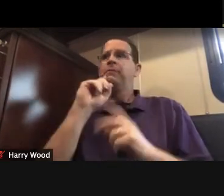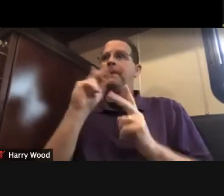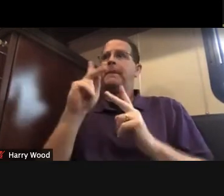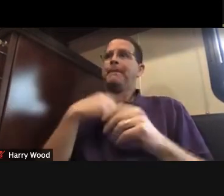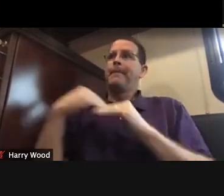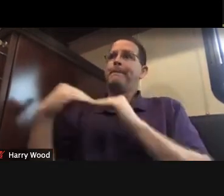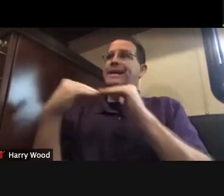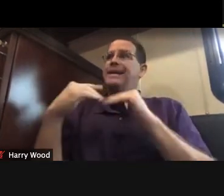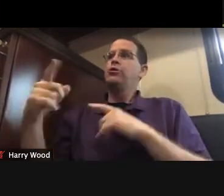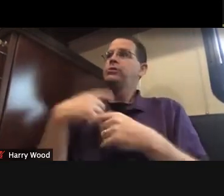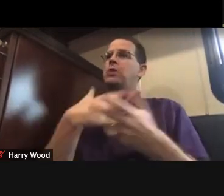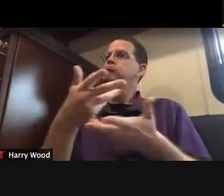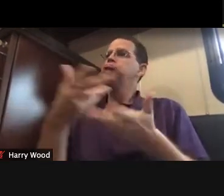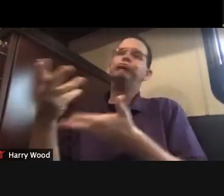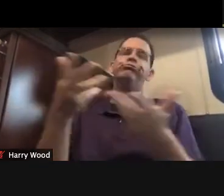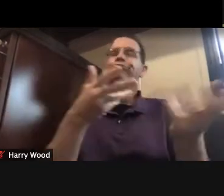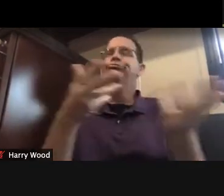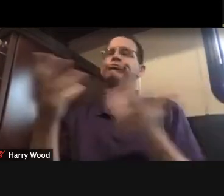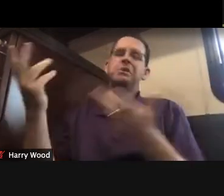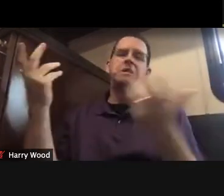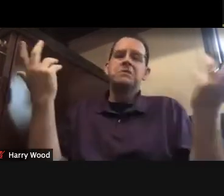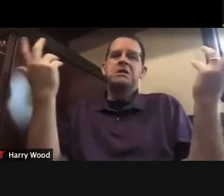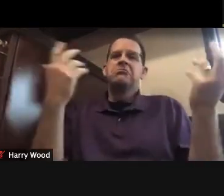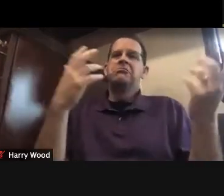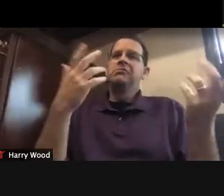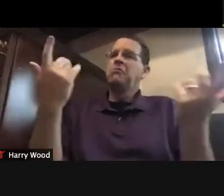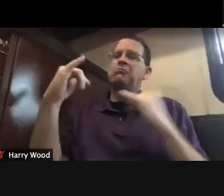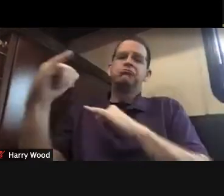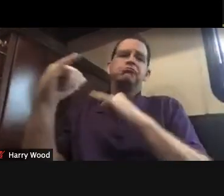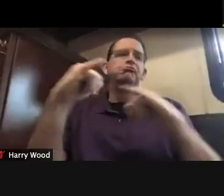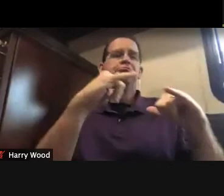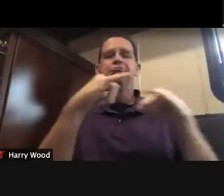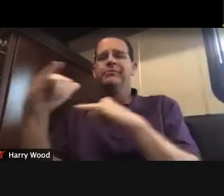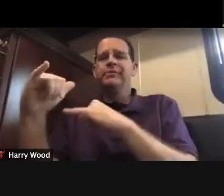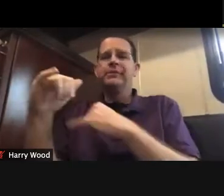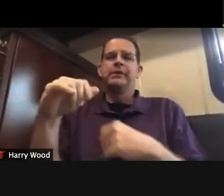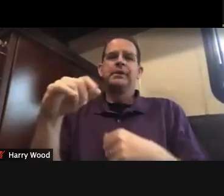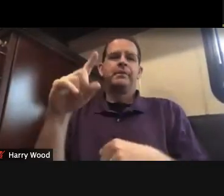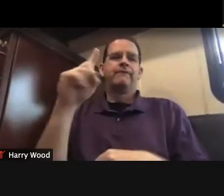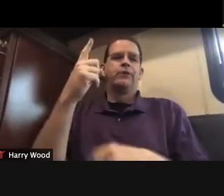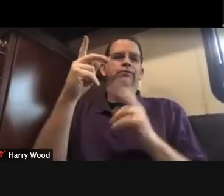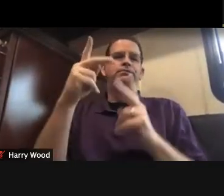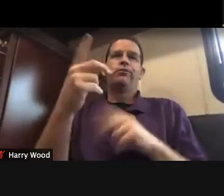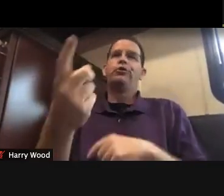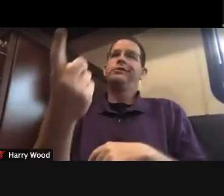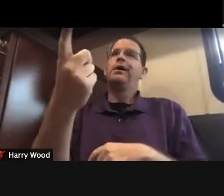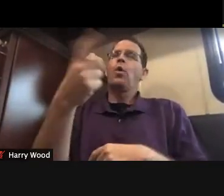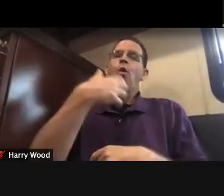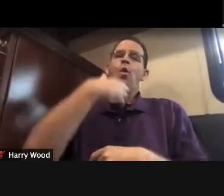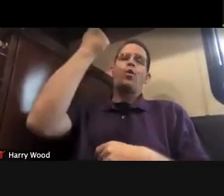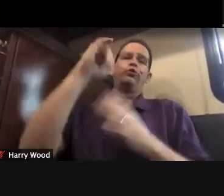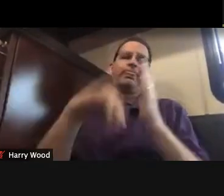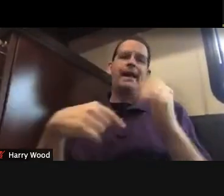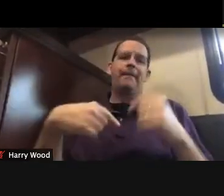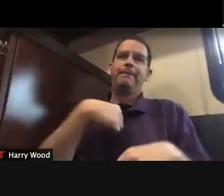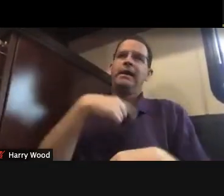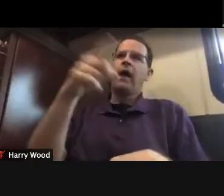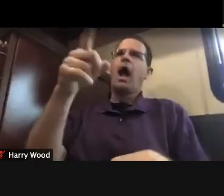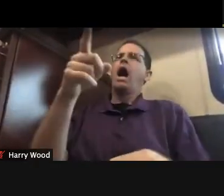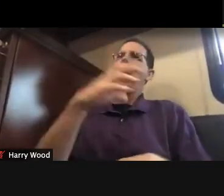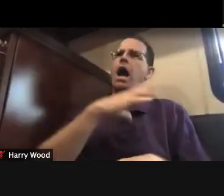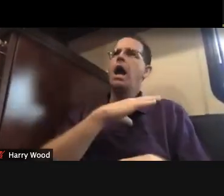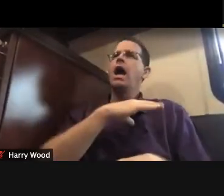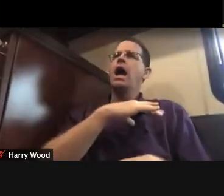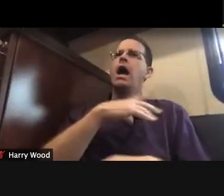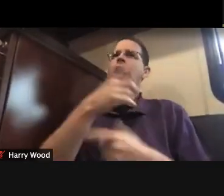school. Other people, I mean, deaf peers, I do remember obviously, but they're just my peers. They're same as me. But I guess the